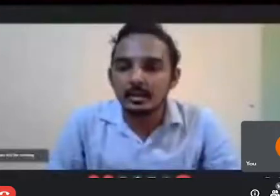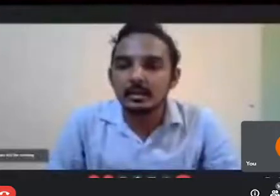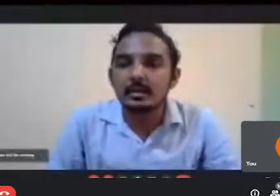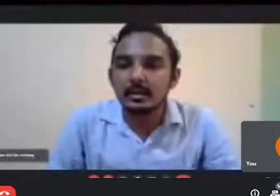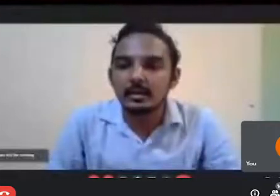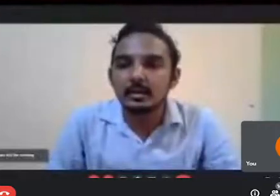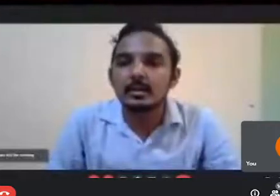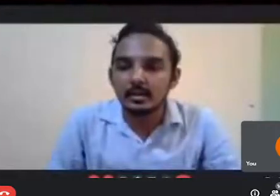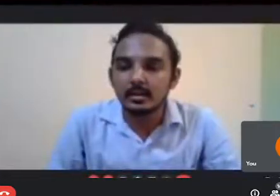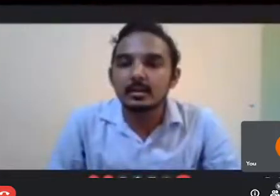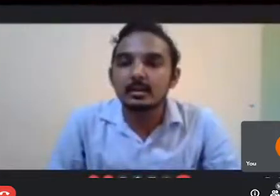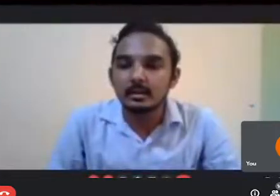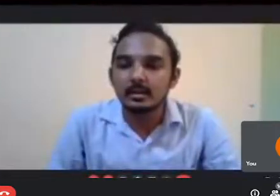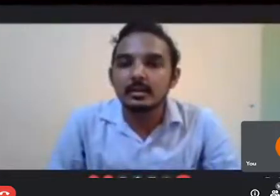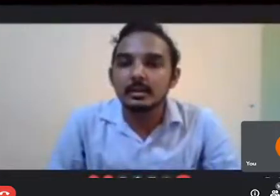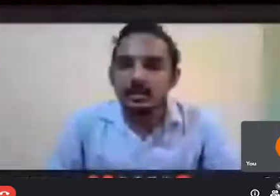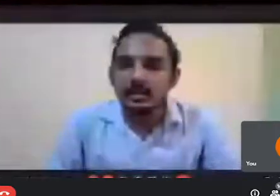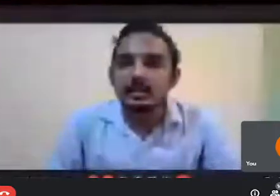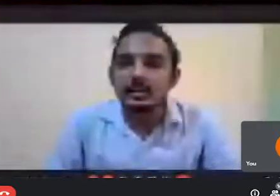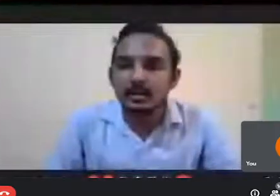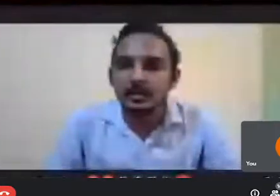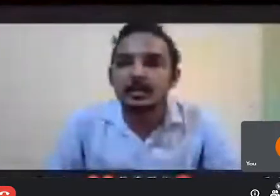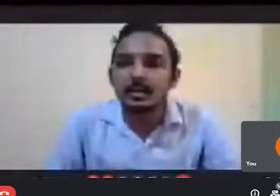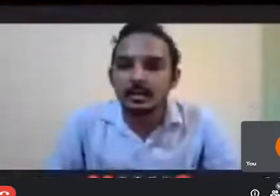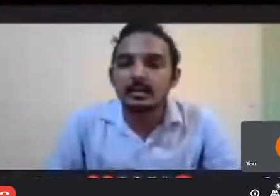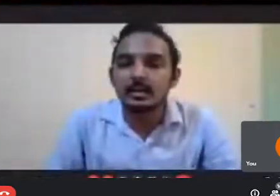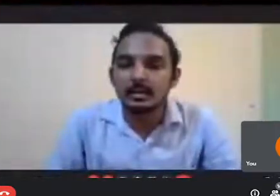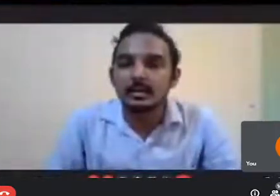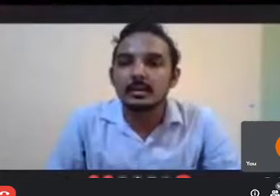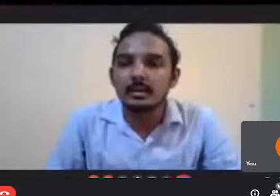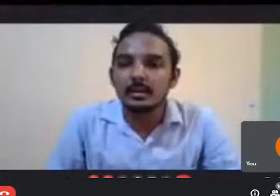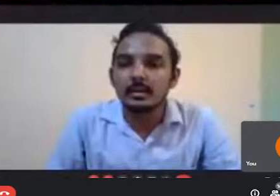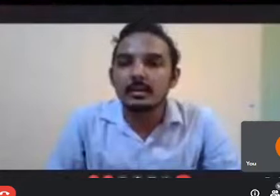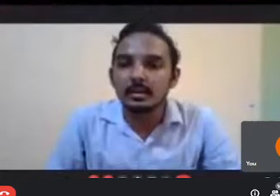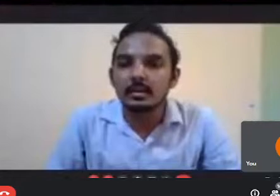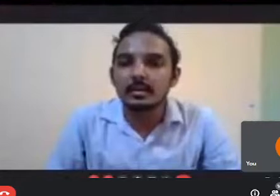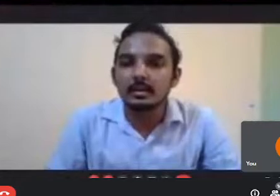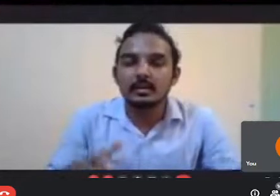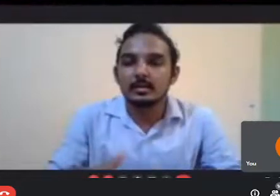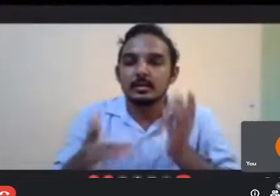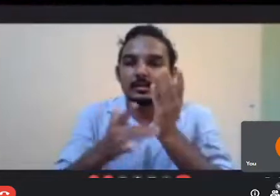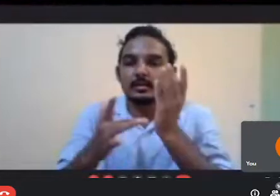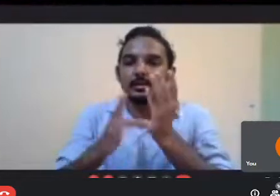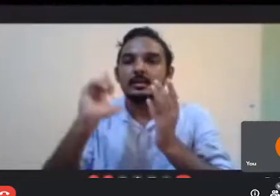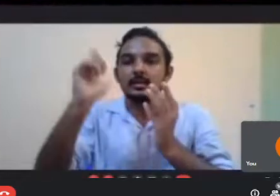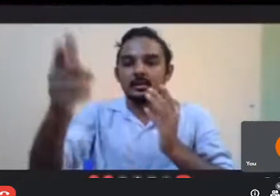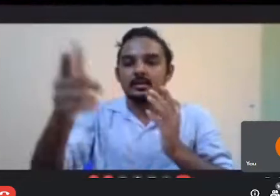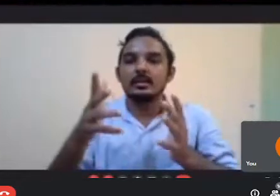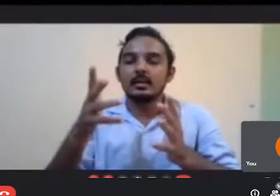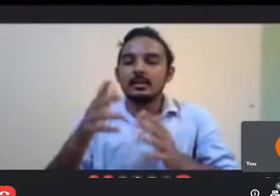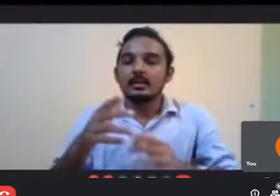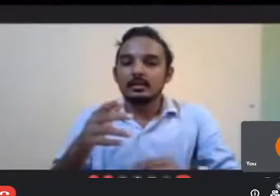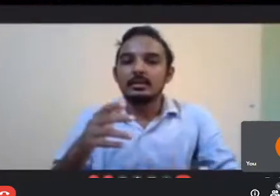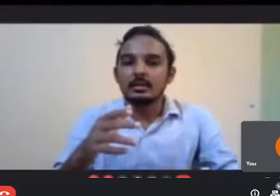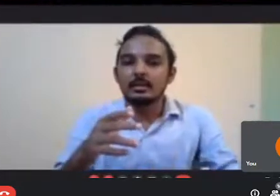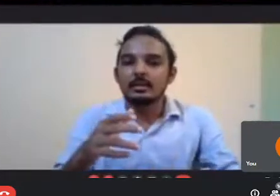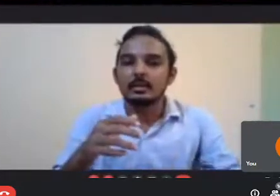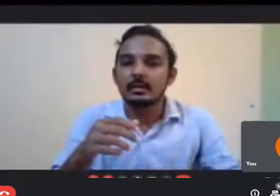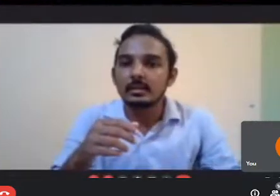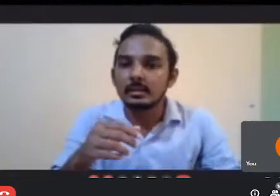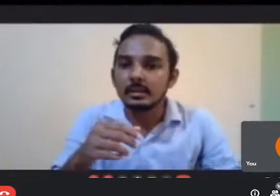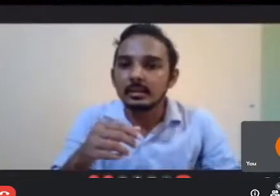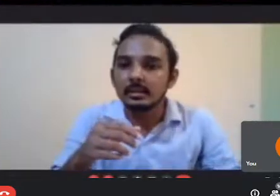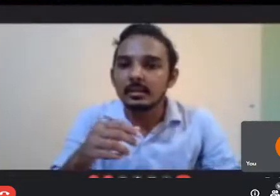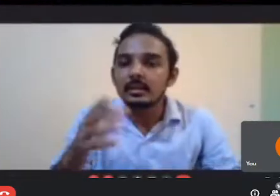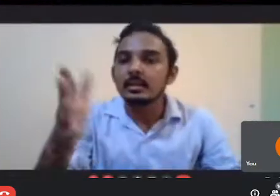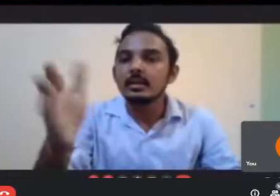future. okay. So maybe people should do that, because people are nowadays